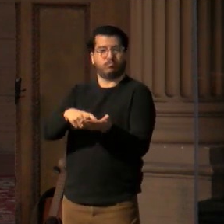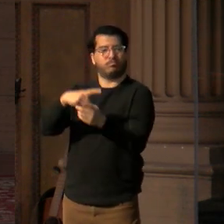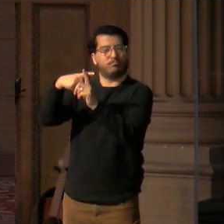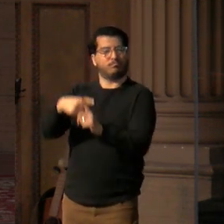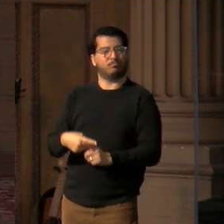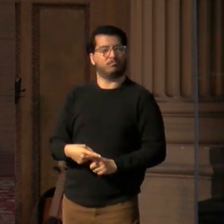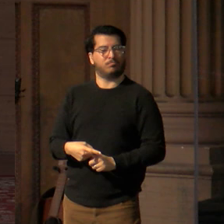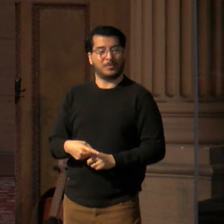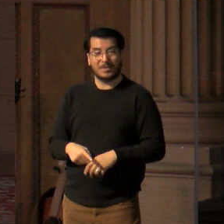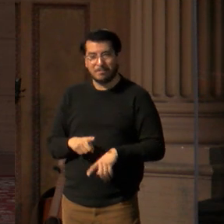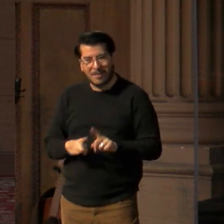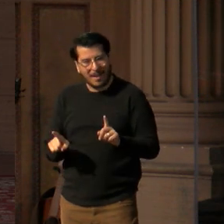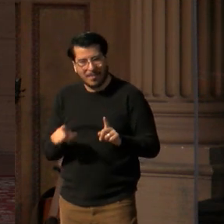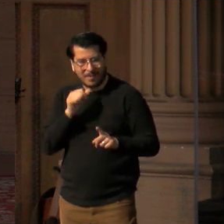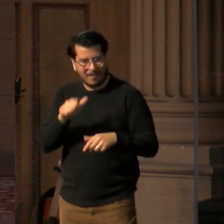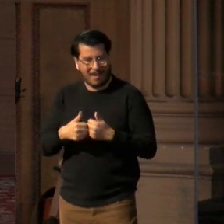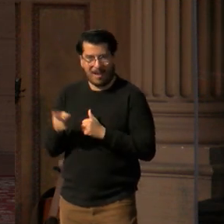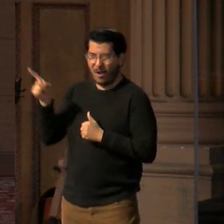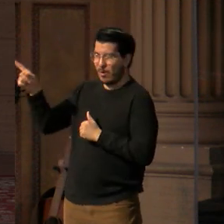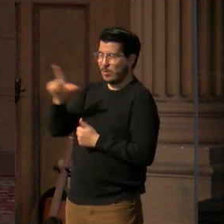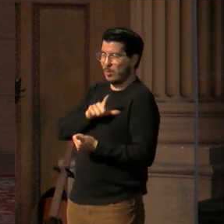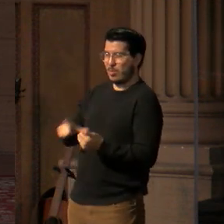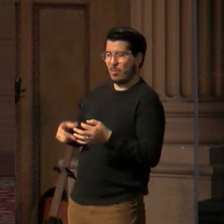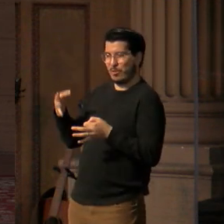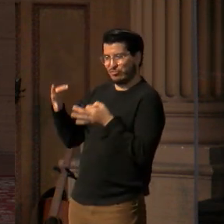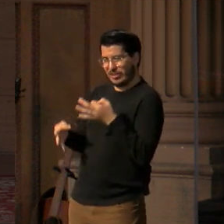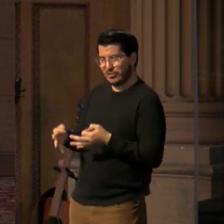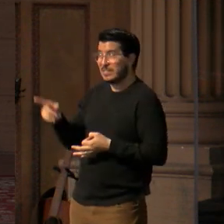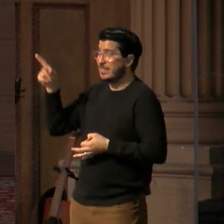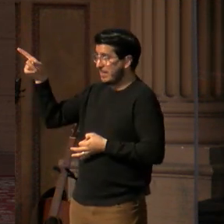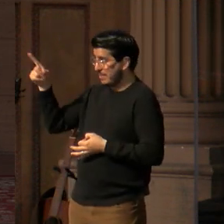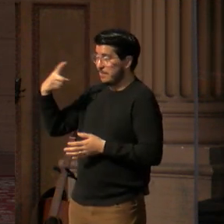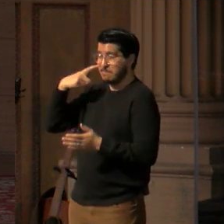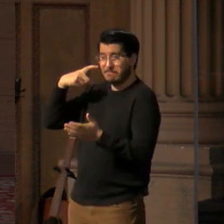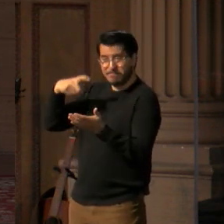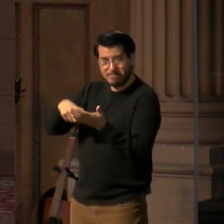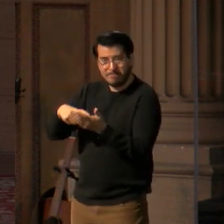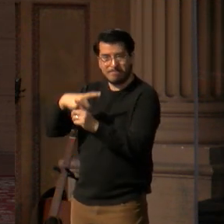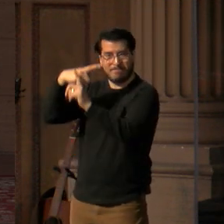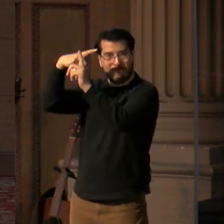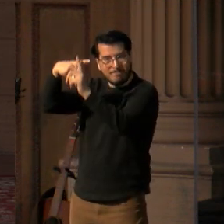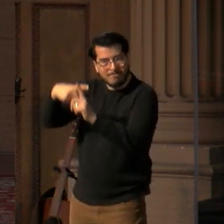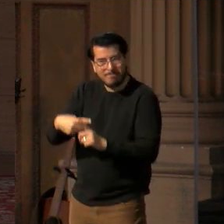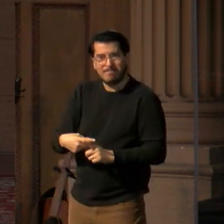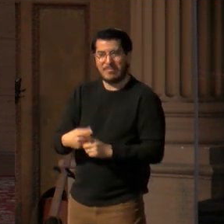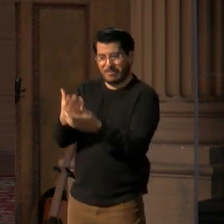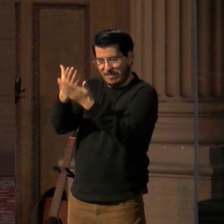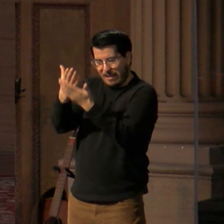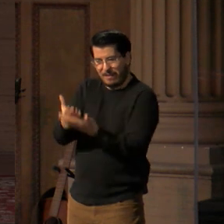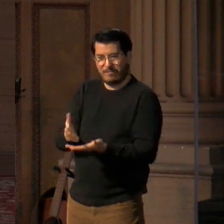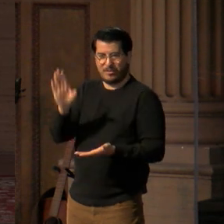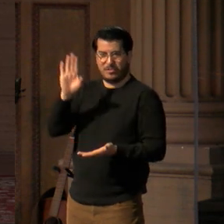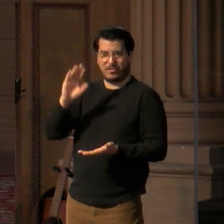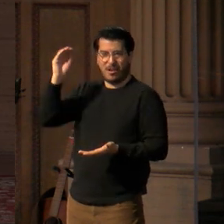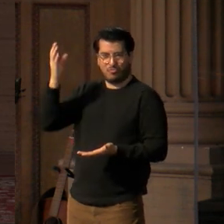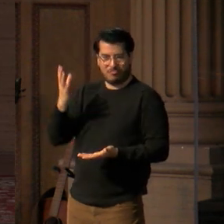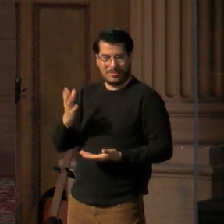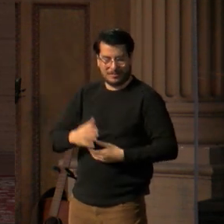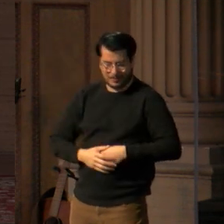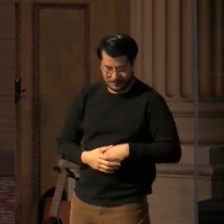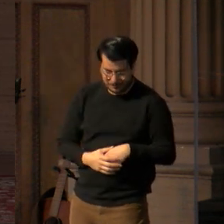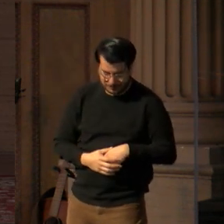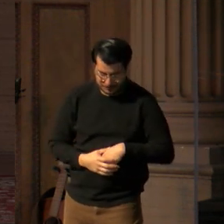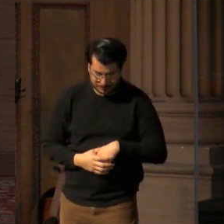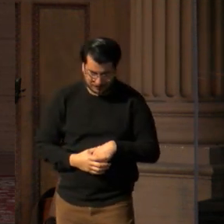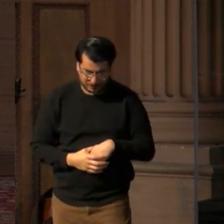But the way that the Lord judges is by pointing out the evidence of God's grace in our lives. And so when we're